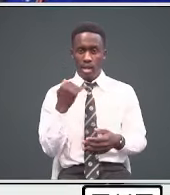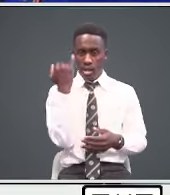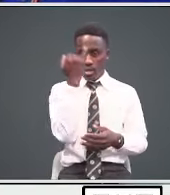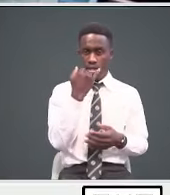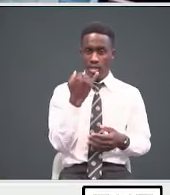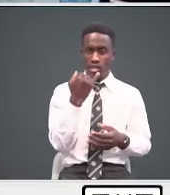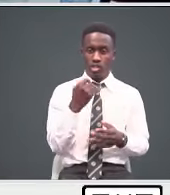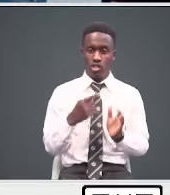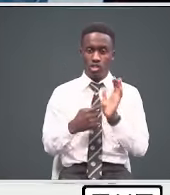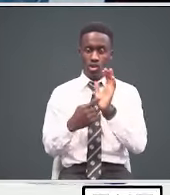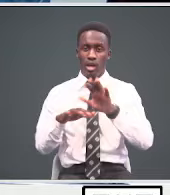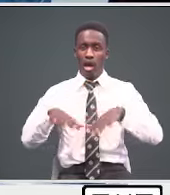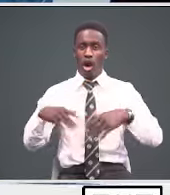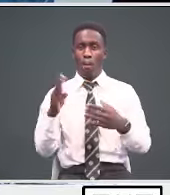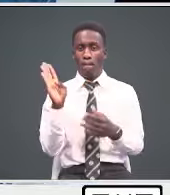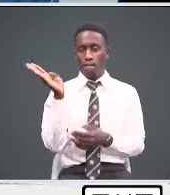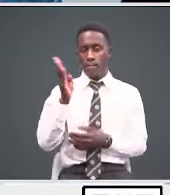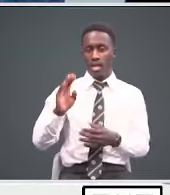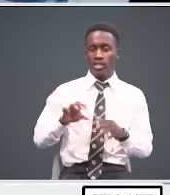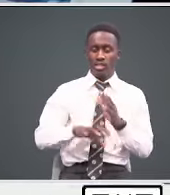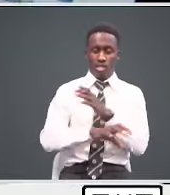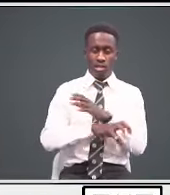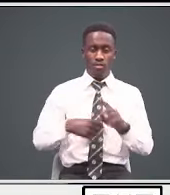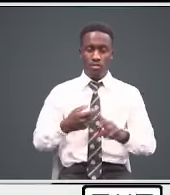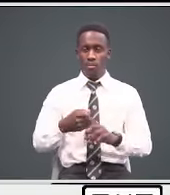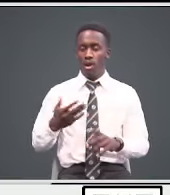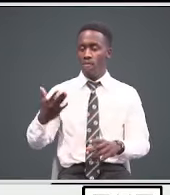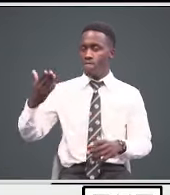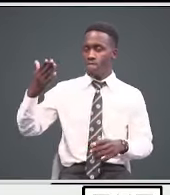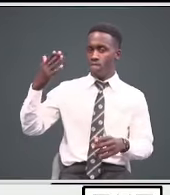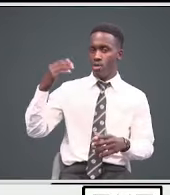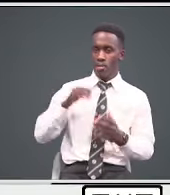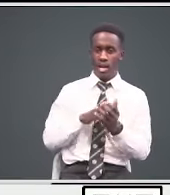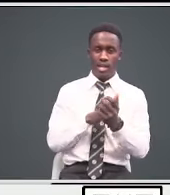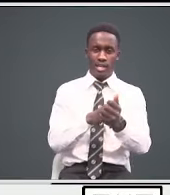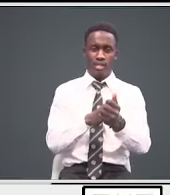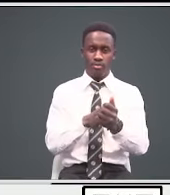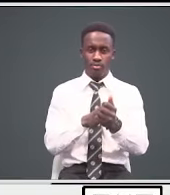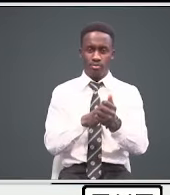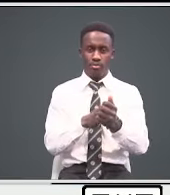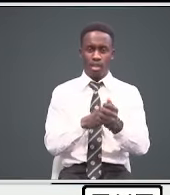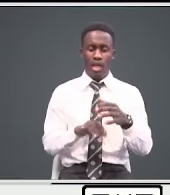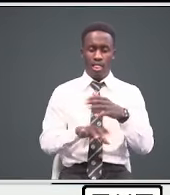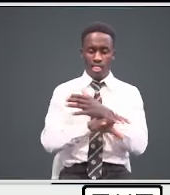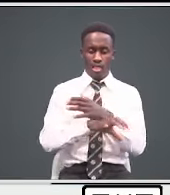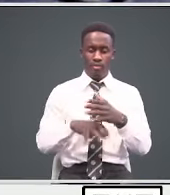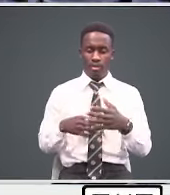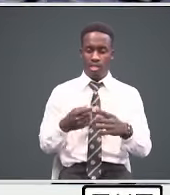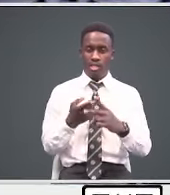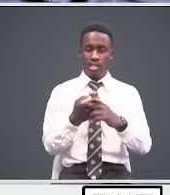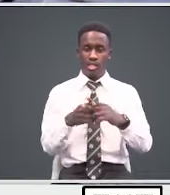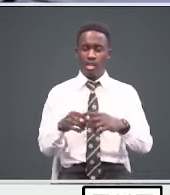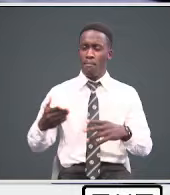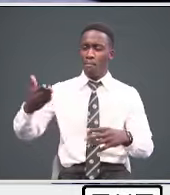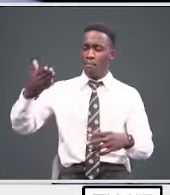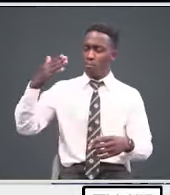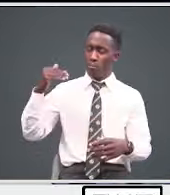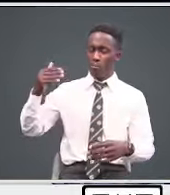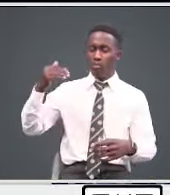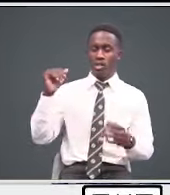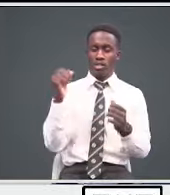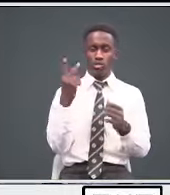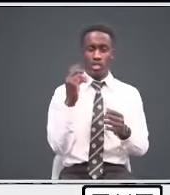billions were allegedly embezzled by former top executives. The siphoning is said to have begun as far back as 2010, raising